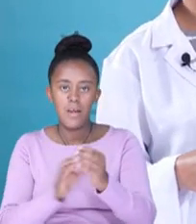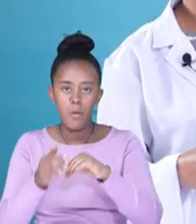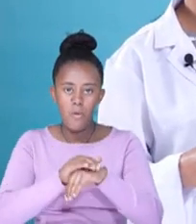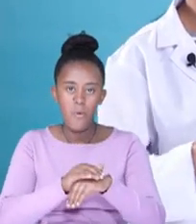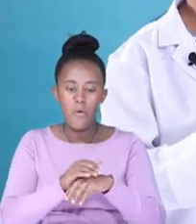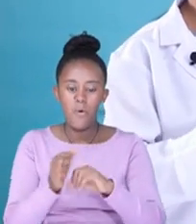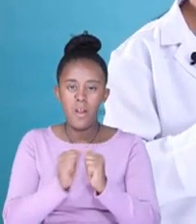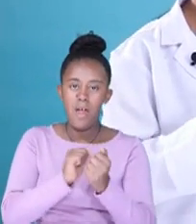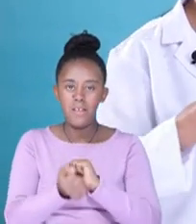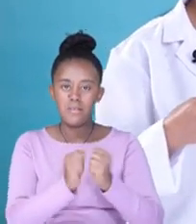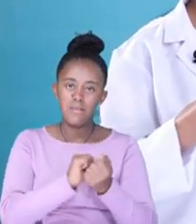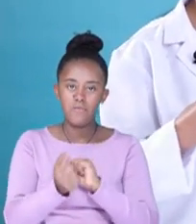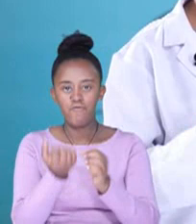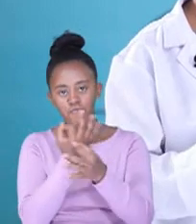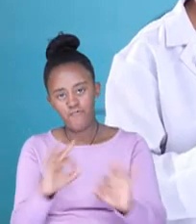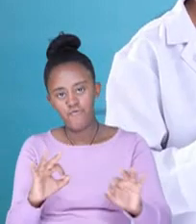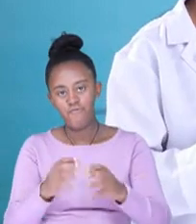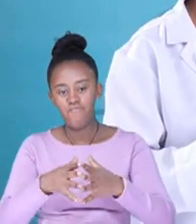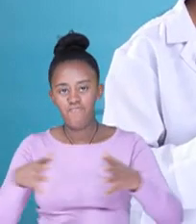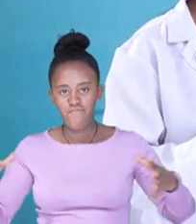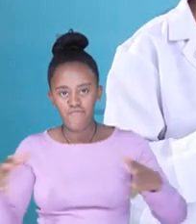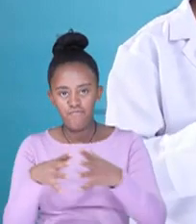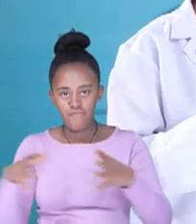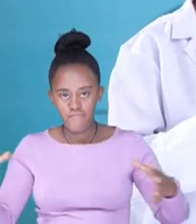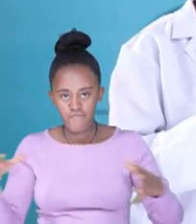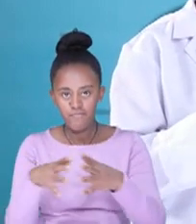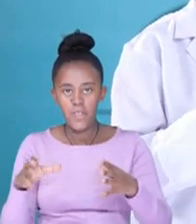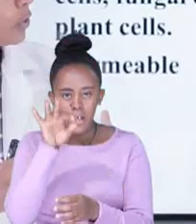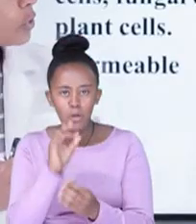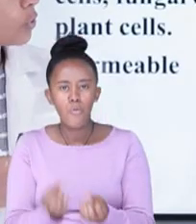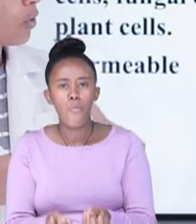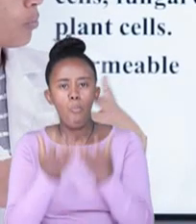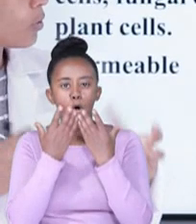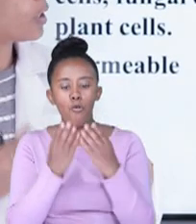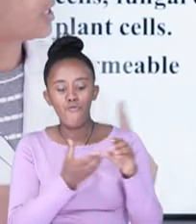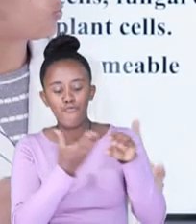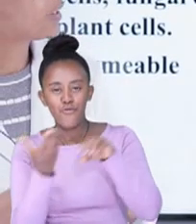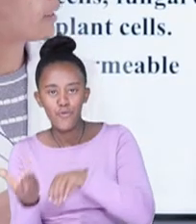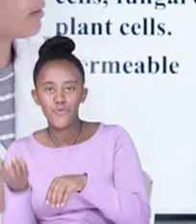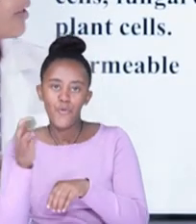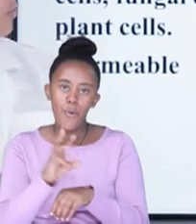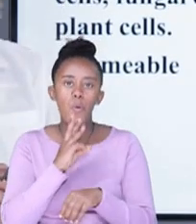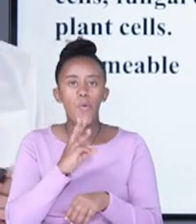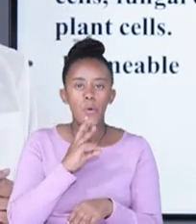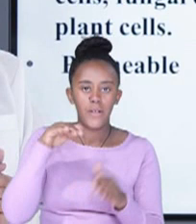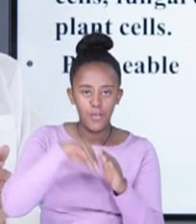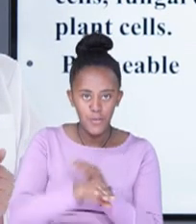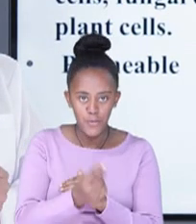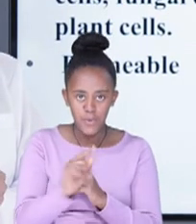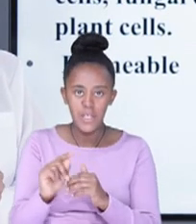elastic nature. It can able to stretch when the cell gets more fluids or more water into